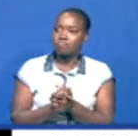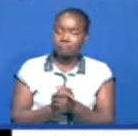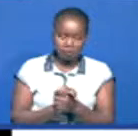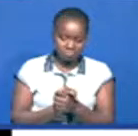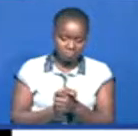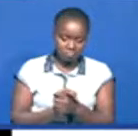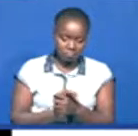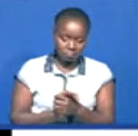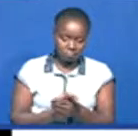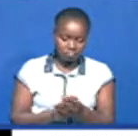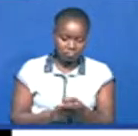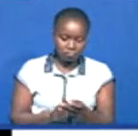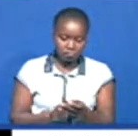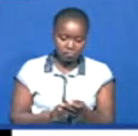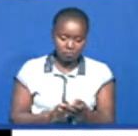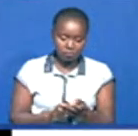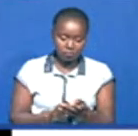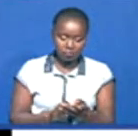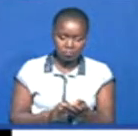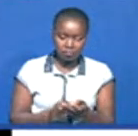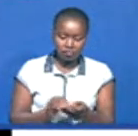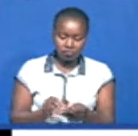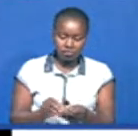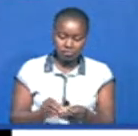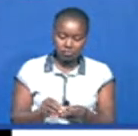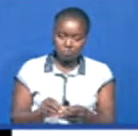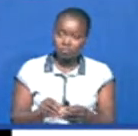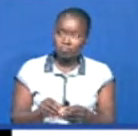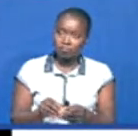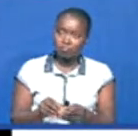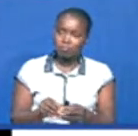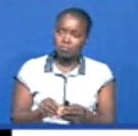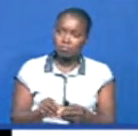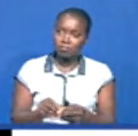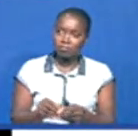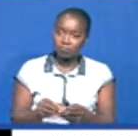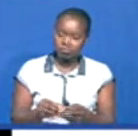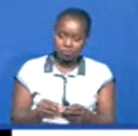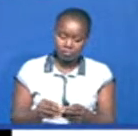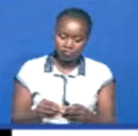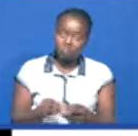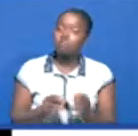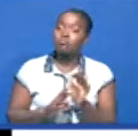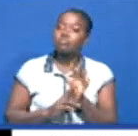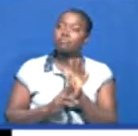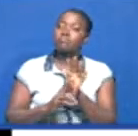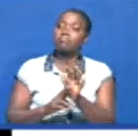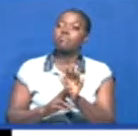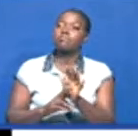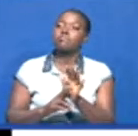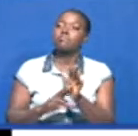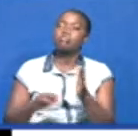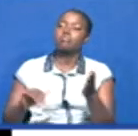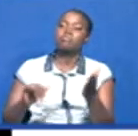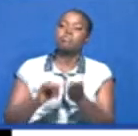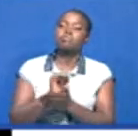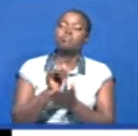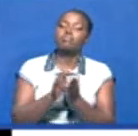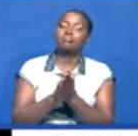Thank you. I come from the Shippers Council of Eastern Africa. We represent importers and exporters.